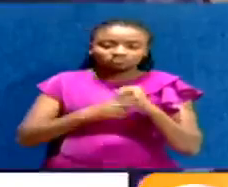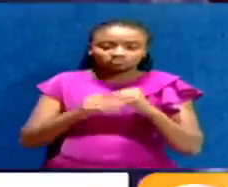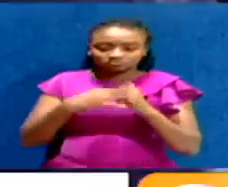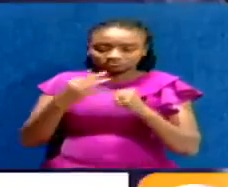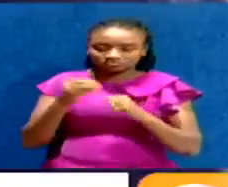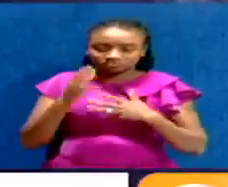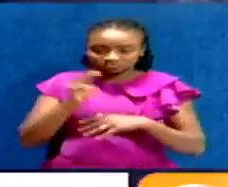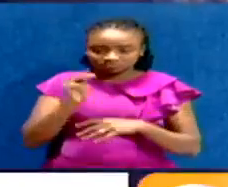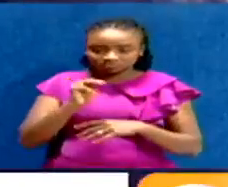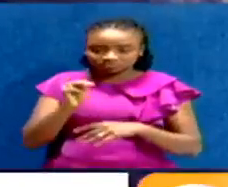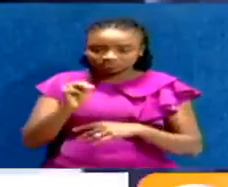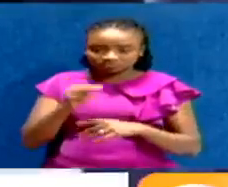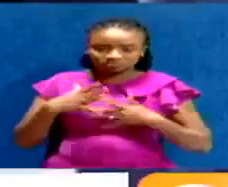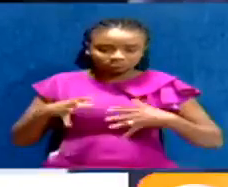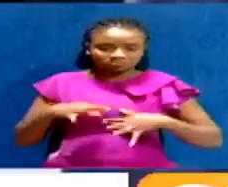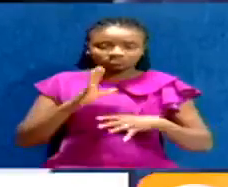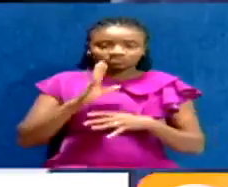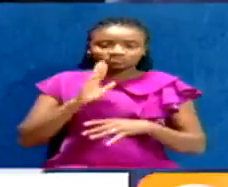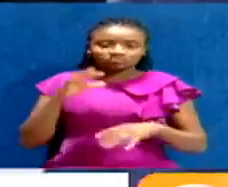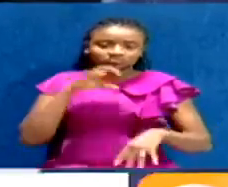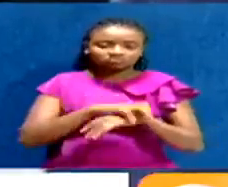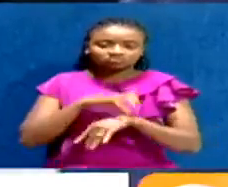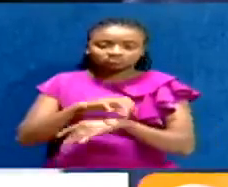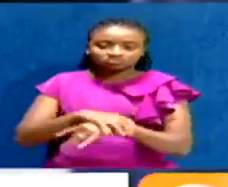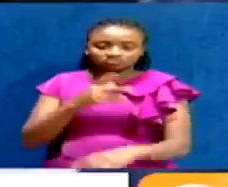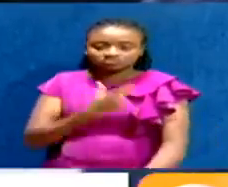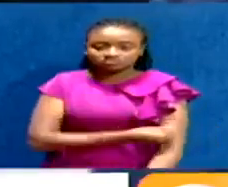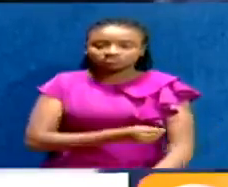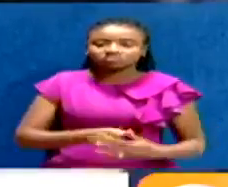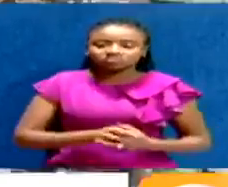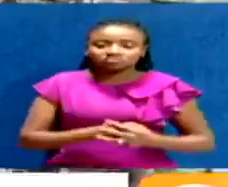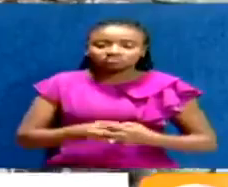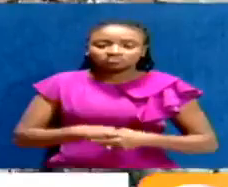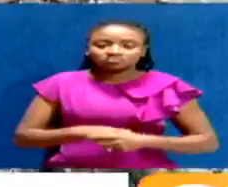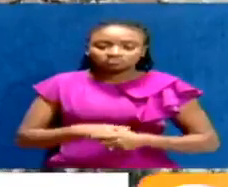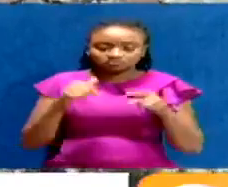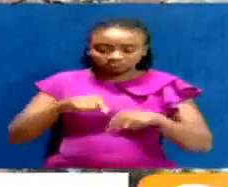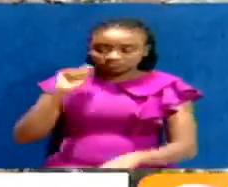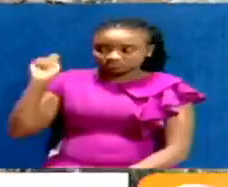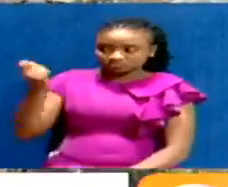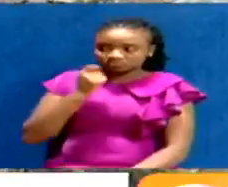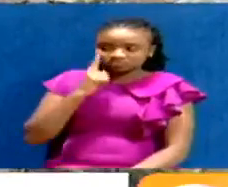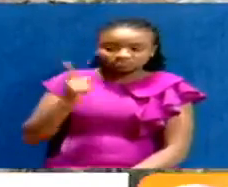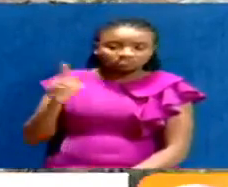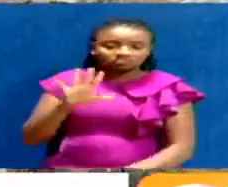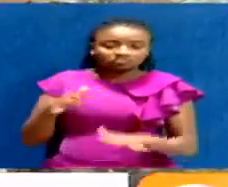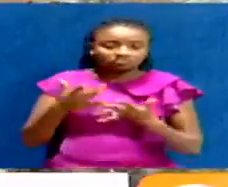people. Through COVAX, 26% has been achieved, according to the Africa CDC. In Kenya,